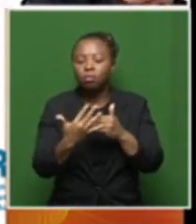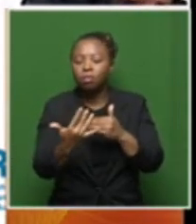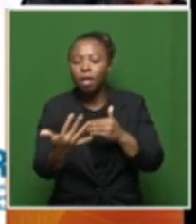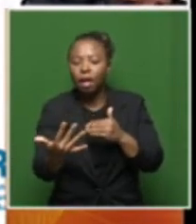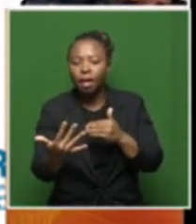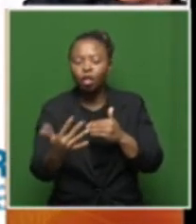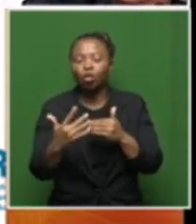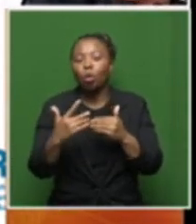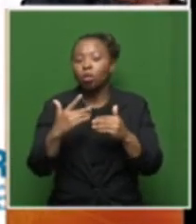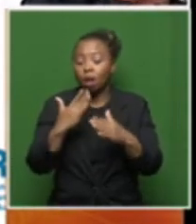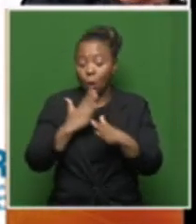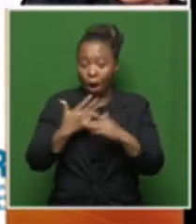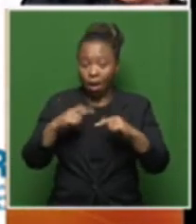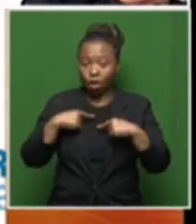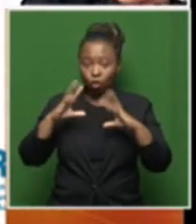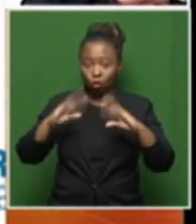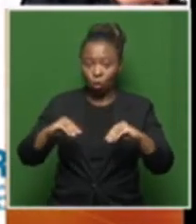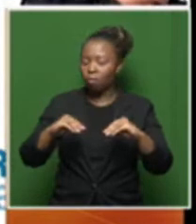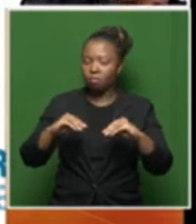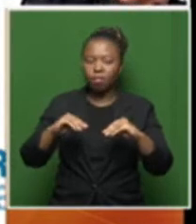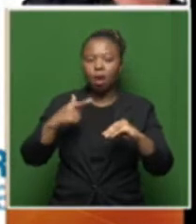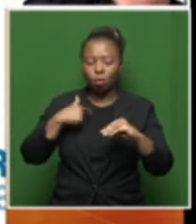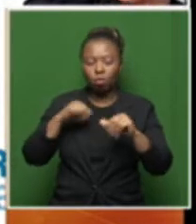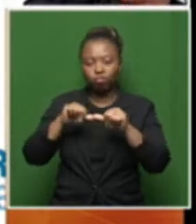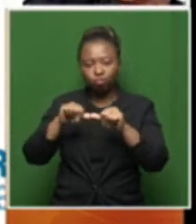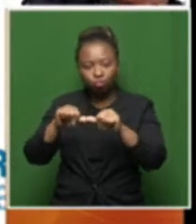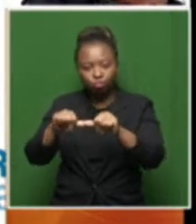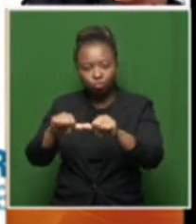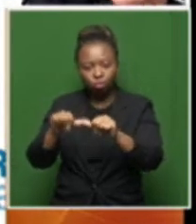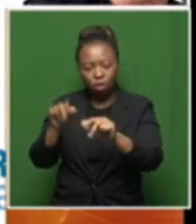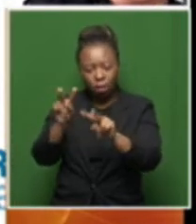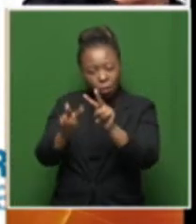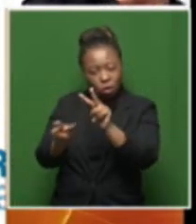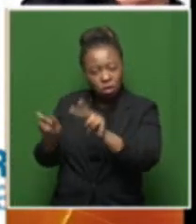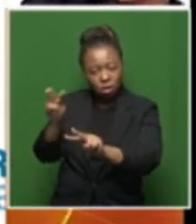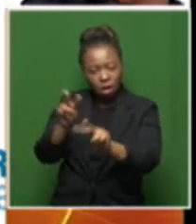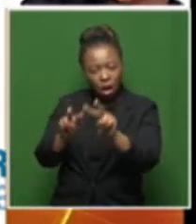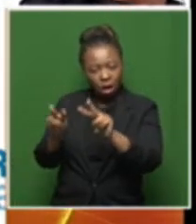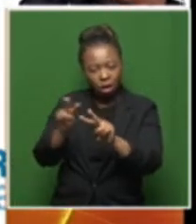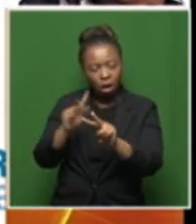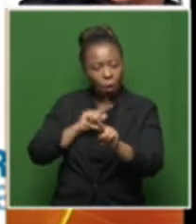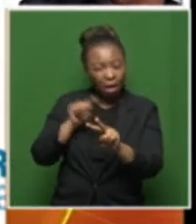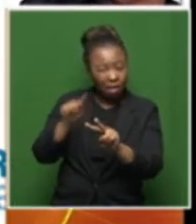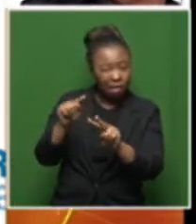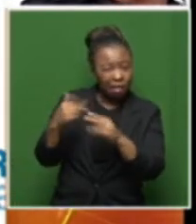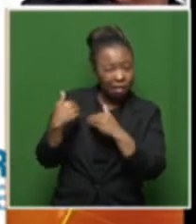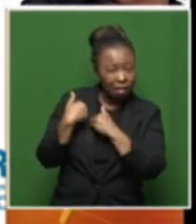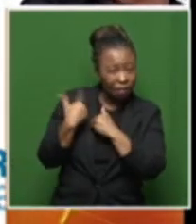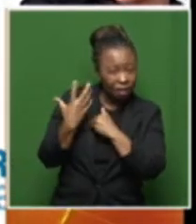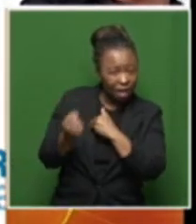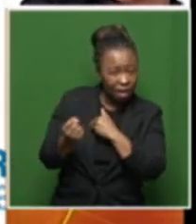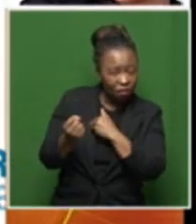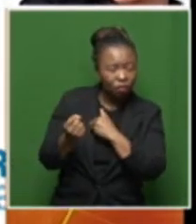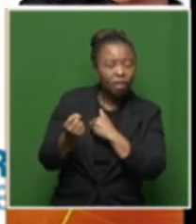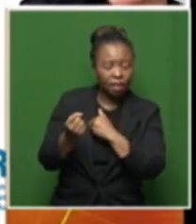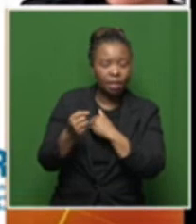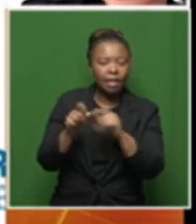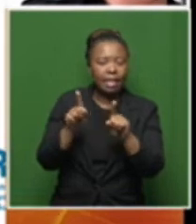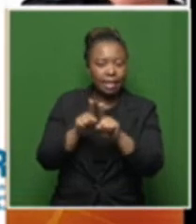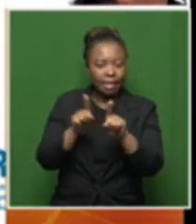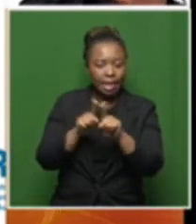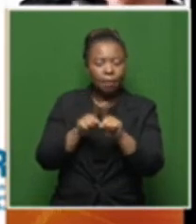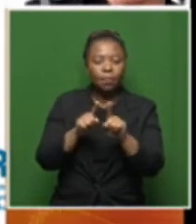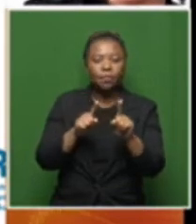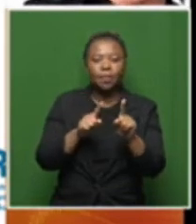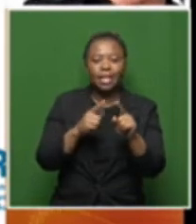stop. We continue to monitor the product from a safety perspective. We've recently launched the Med Safety